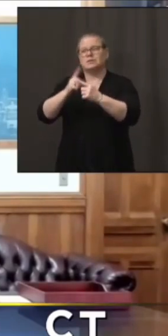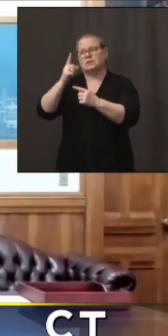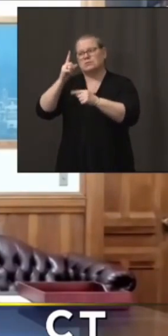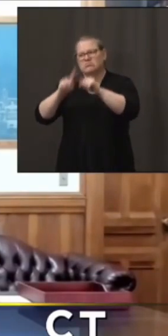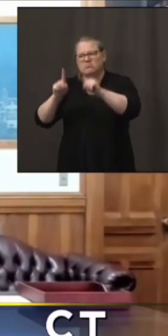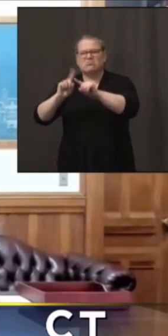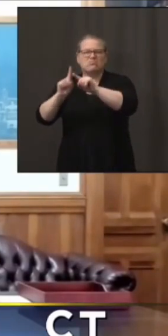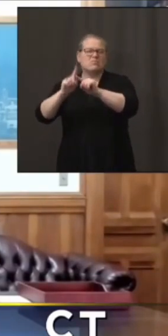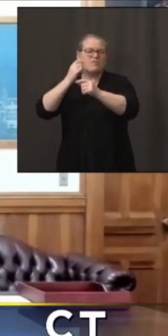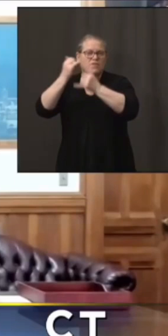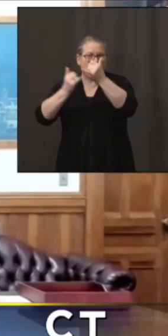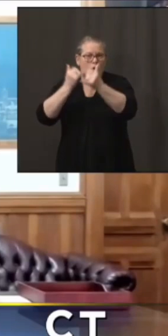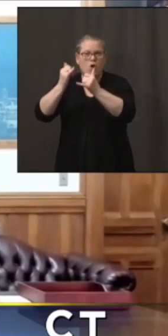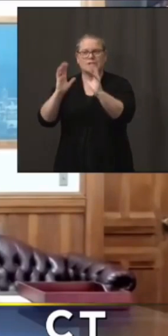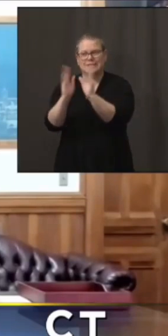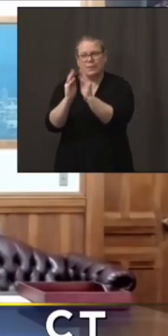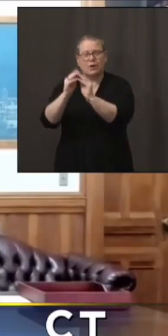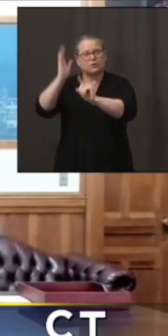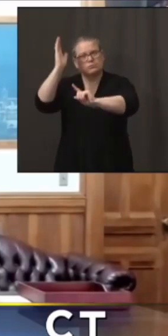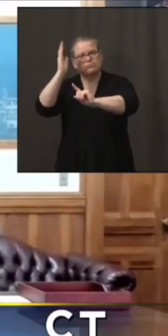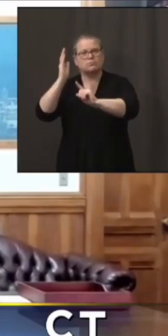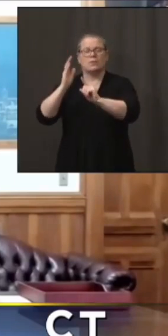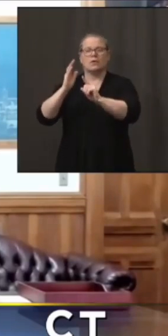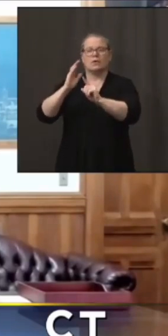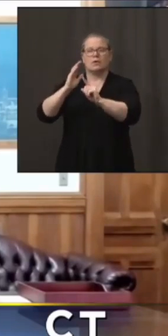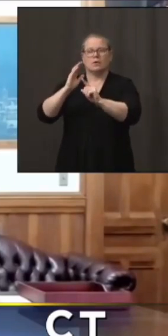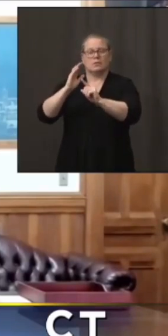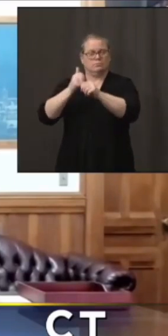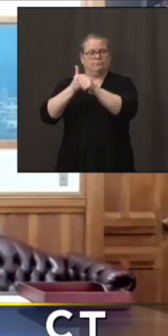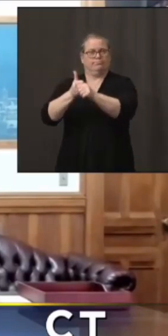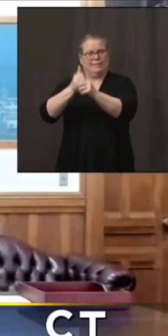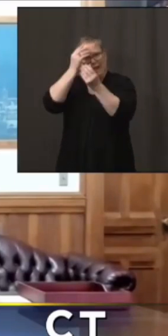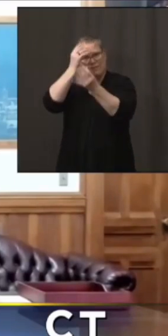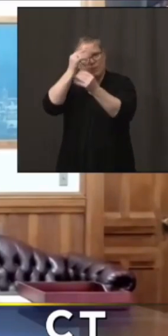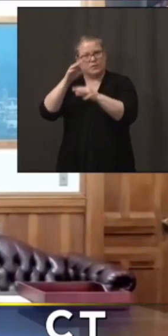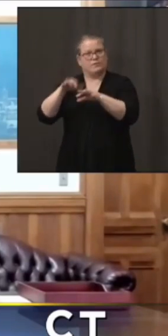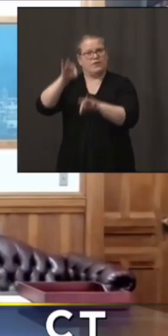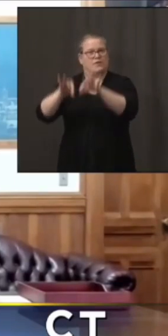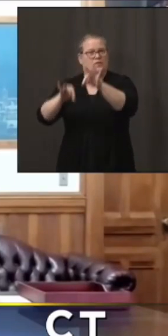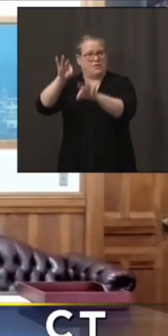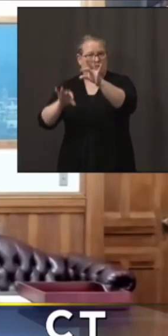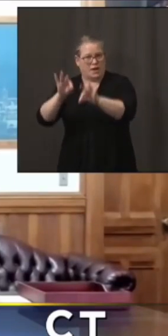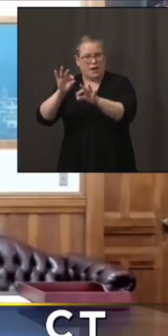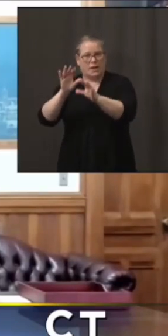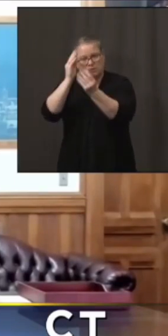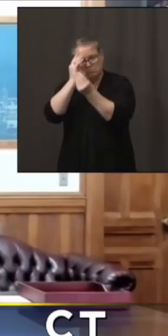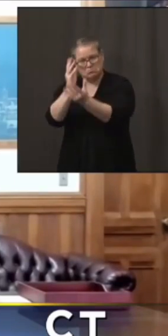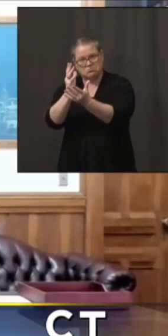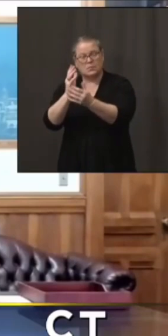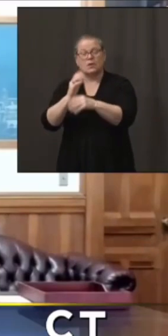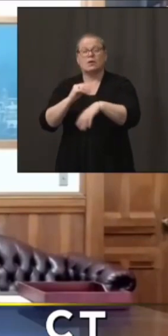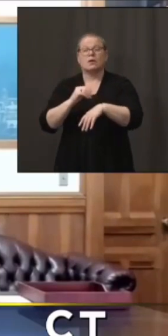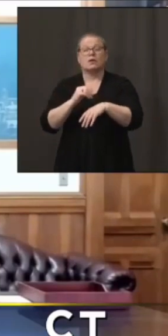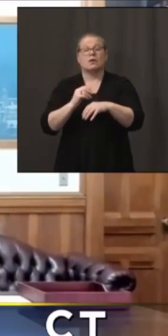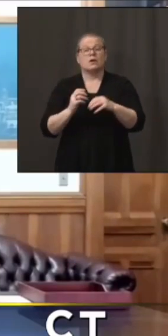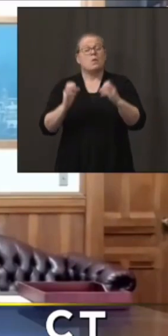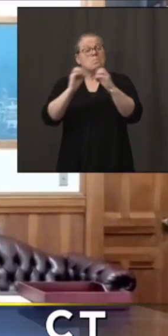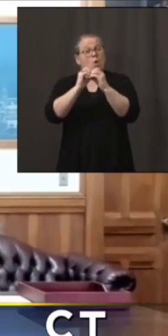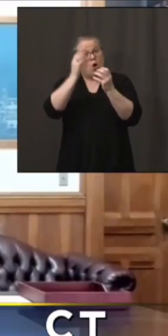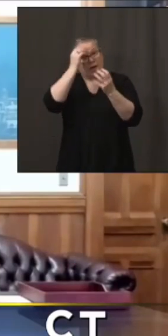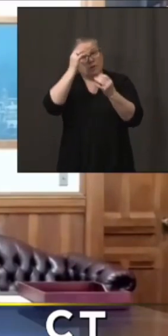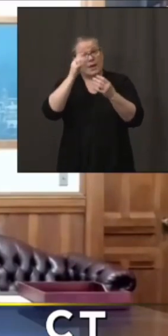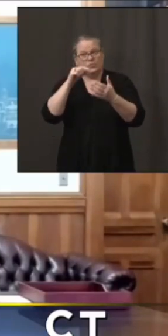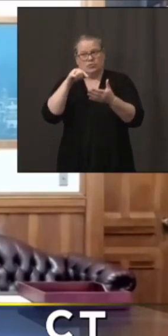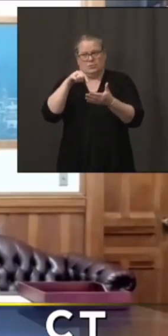seminars based upon as information has come about. We do look forward to having additional information as the week